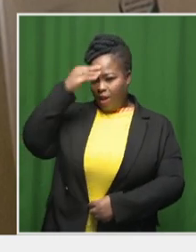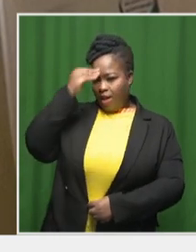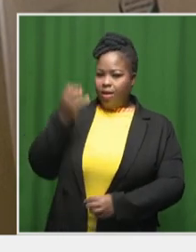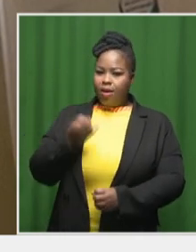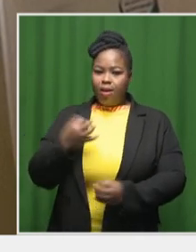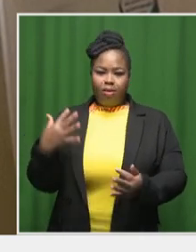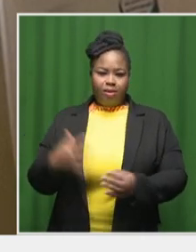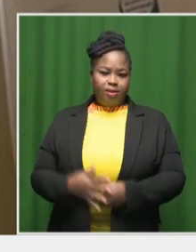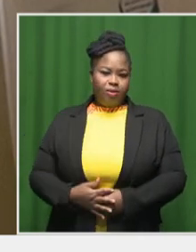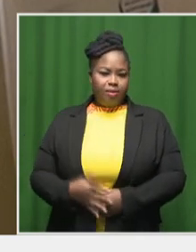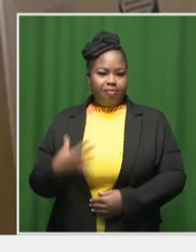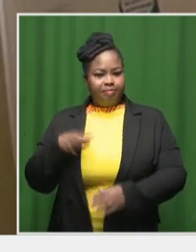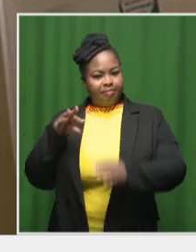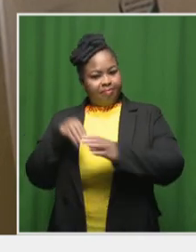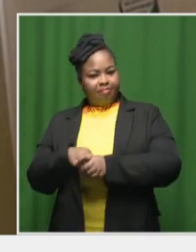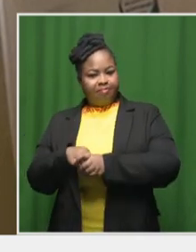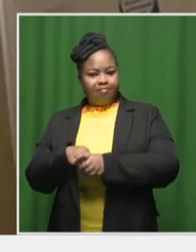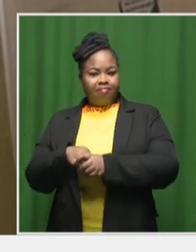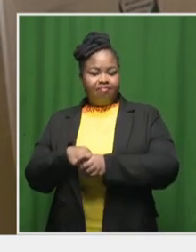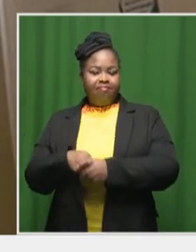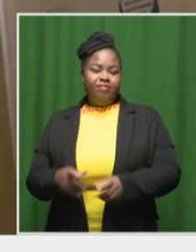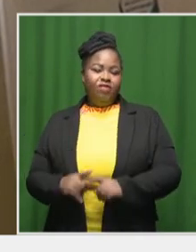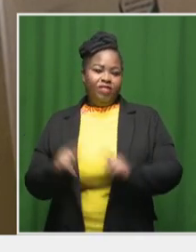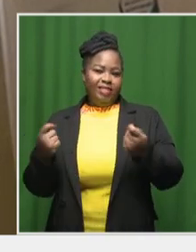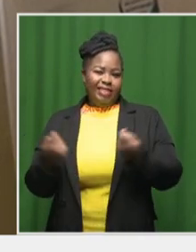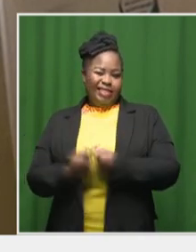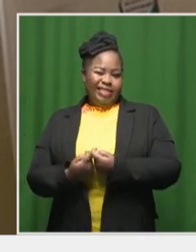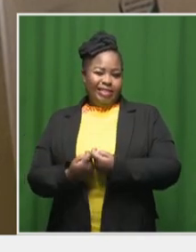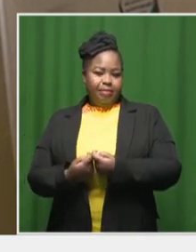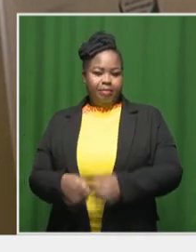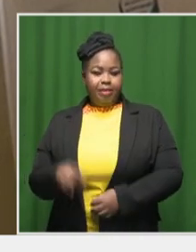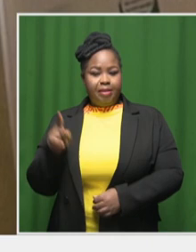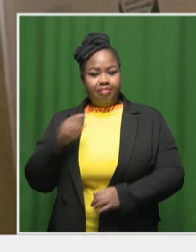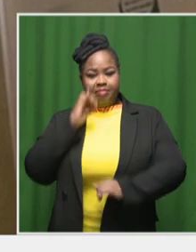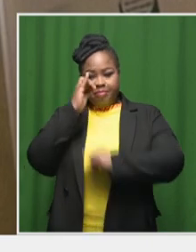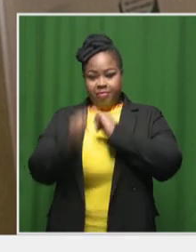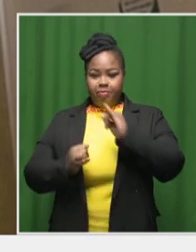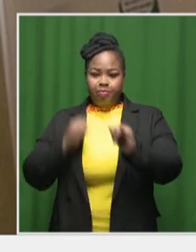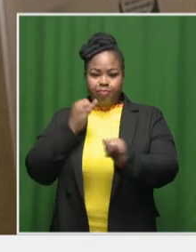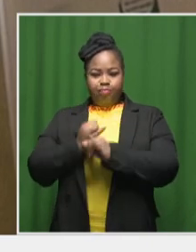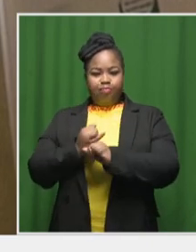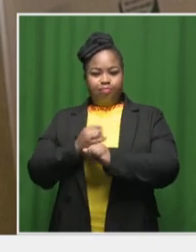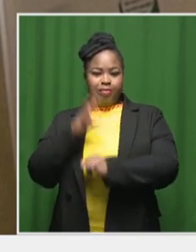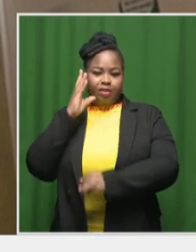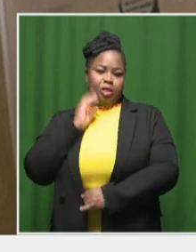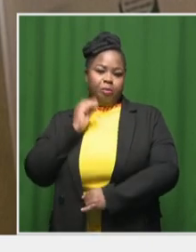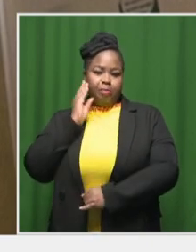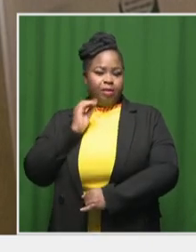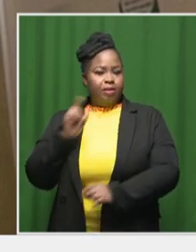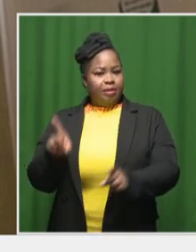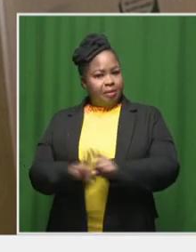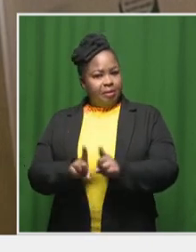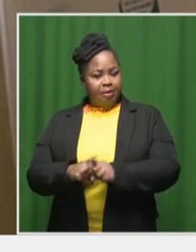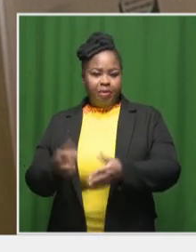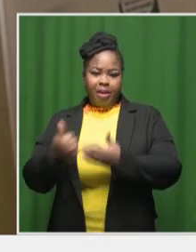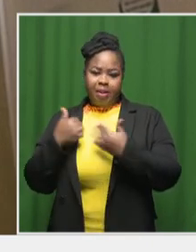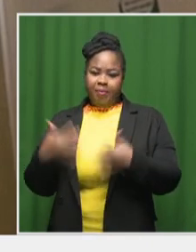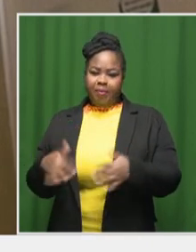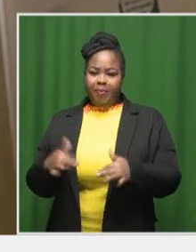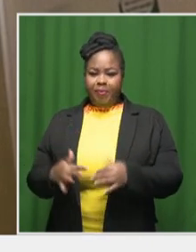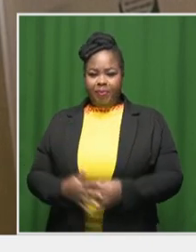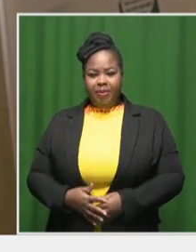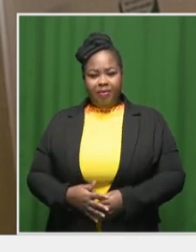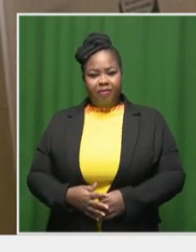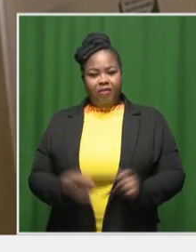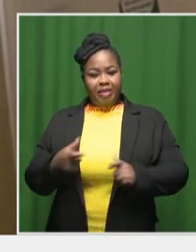So being part of the team and just having that international experience also just helps you a lot for the